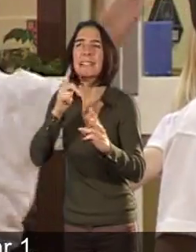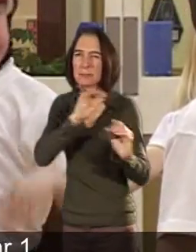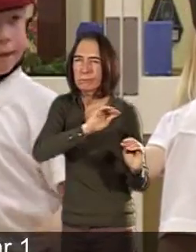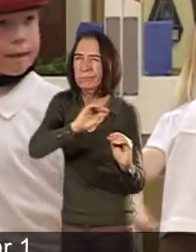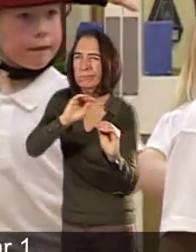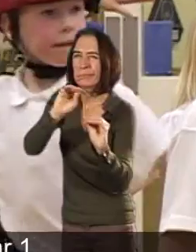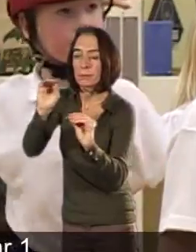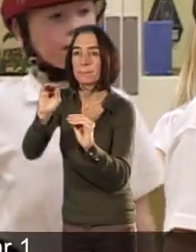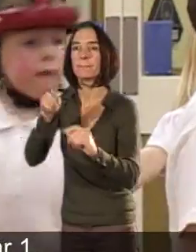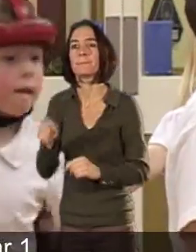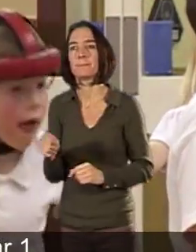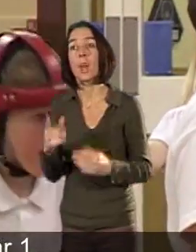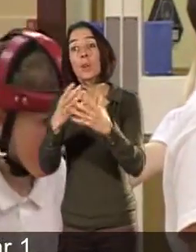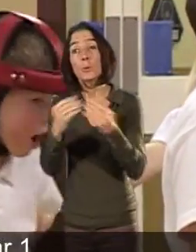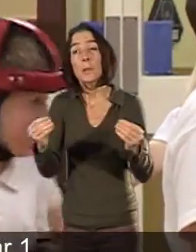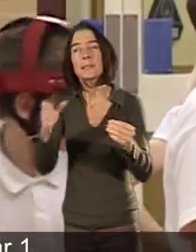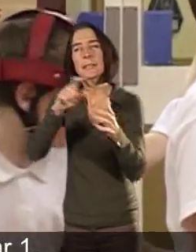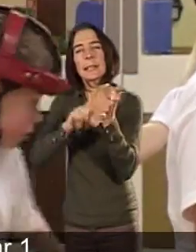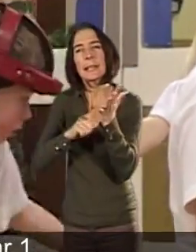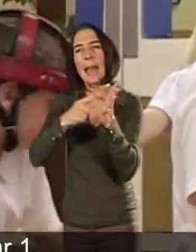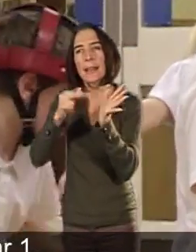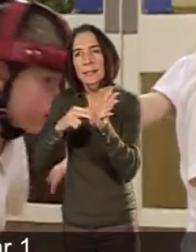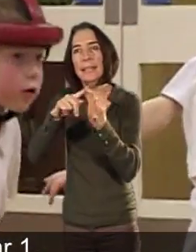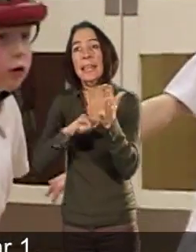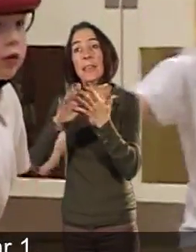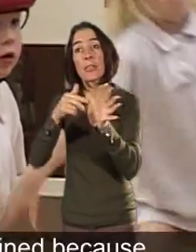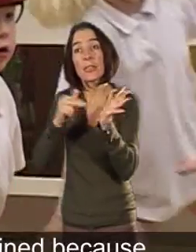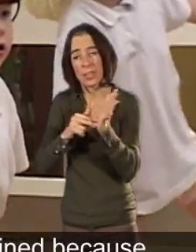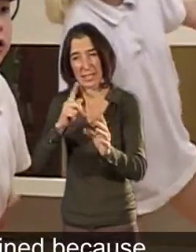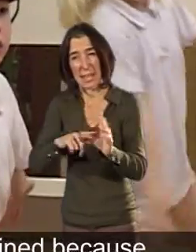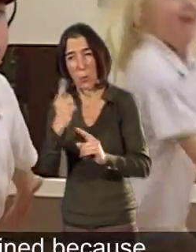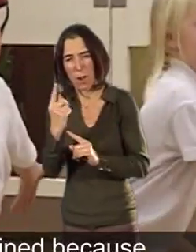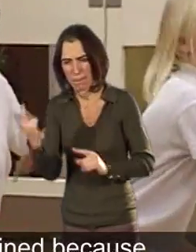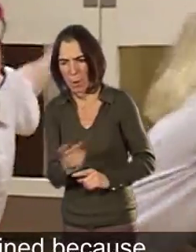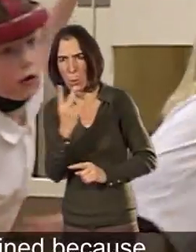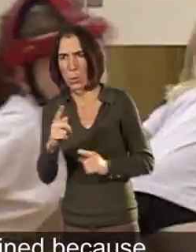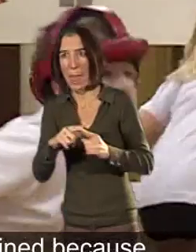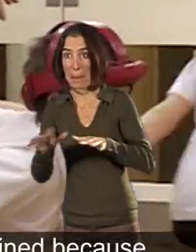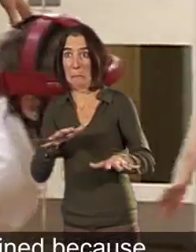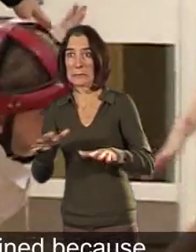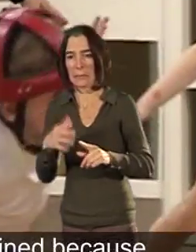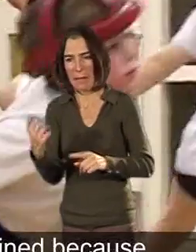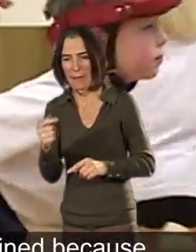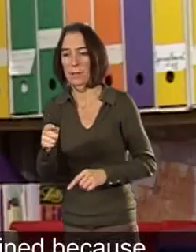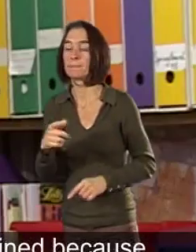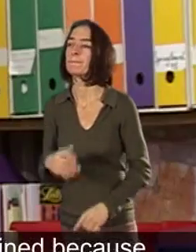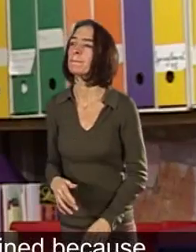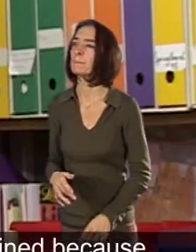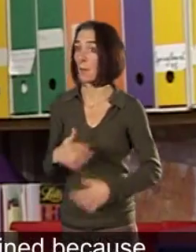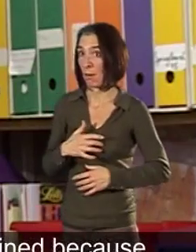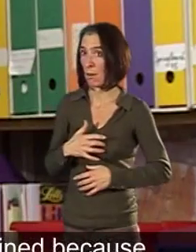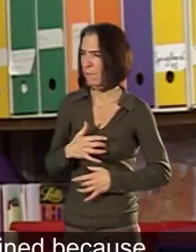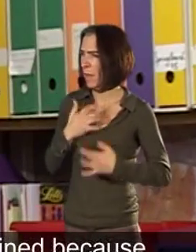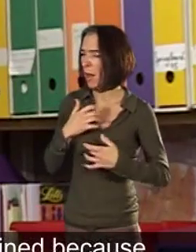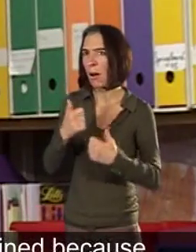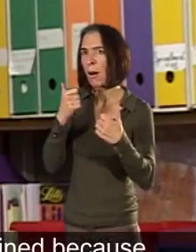Twins Callan and Ethan are in year one. They both have epilepsy. I feel great about them all being trained because it